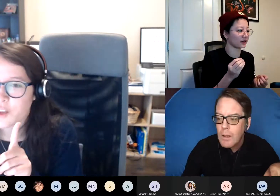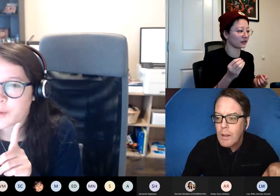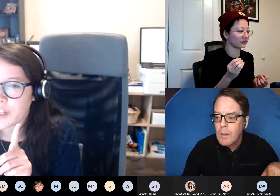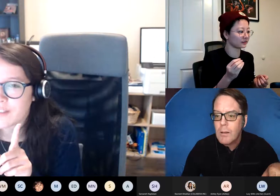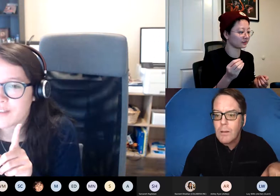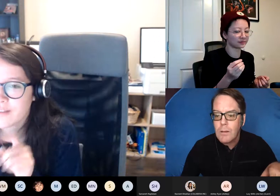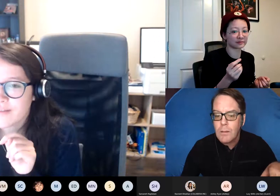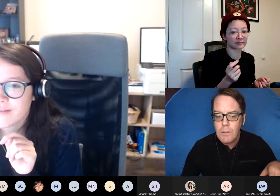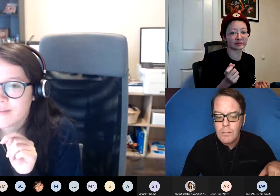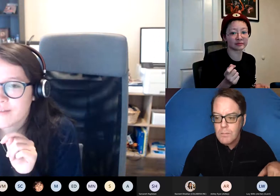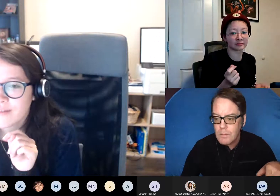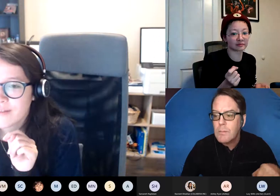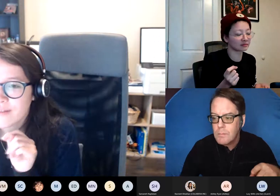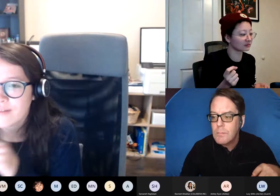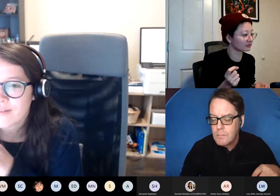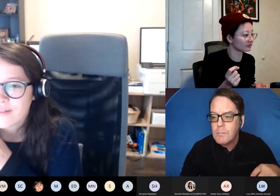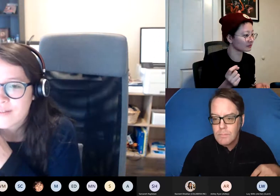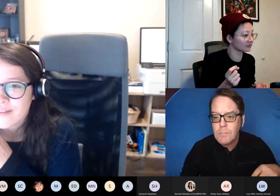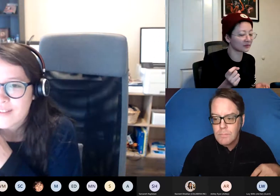Ashley, I think you're muted